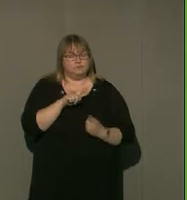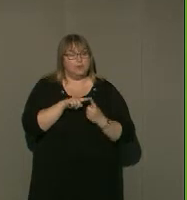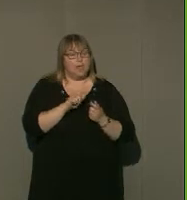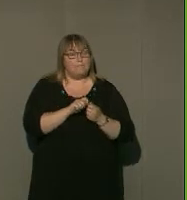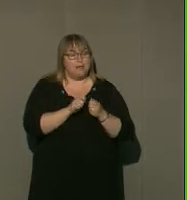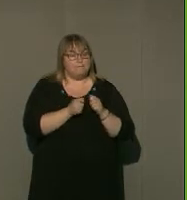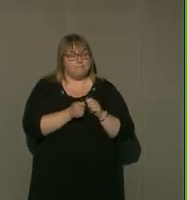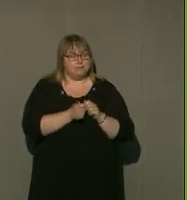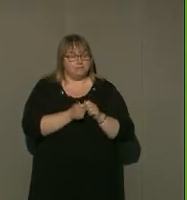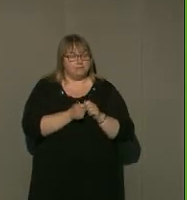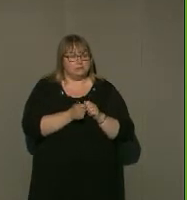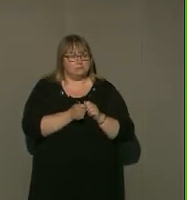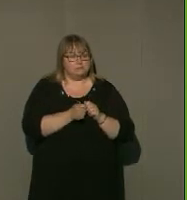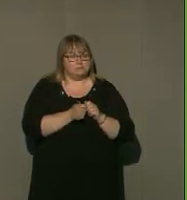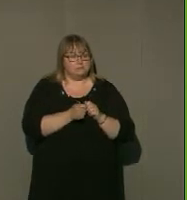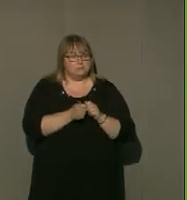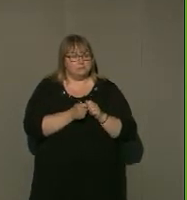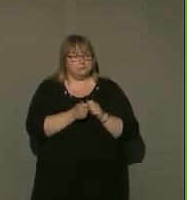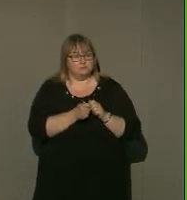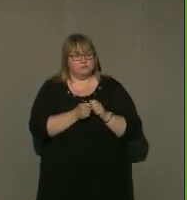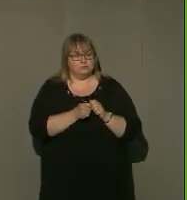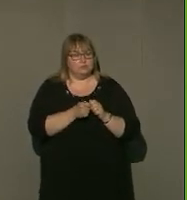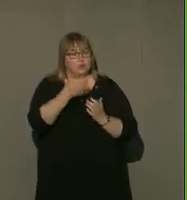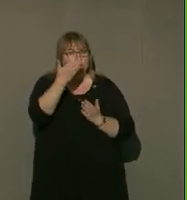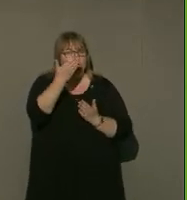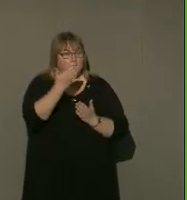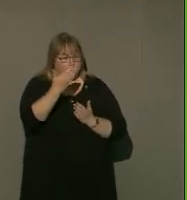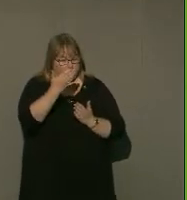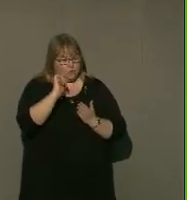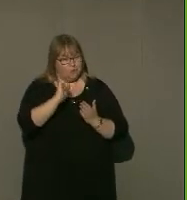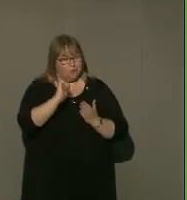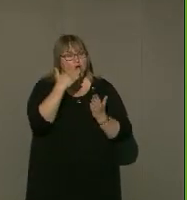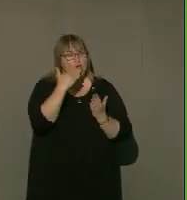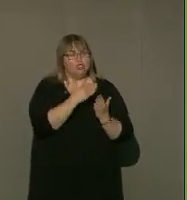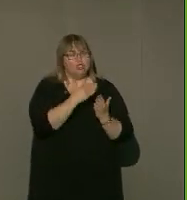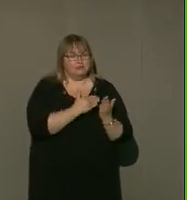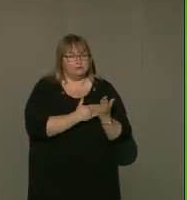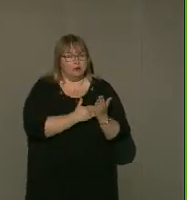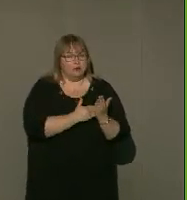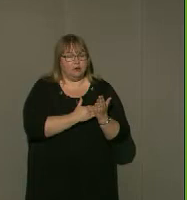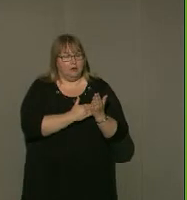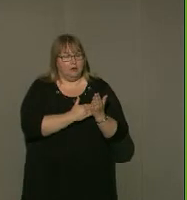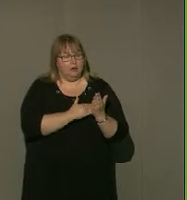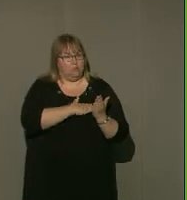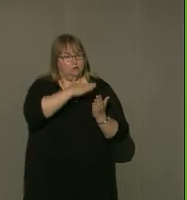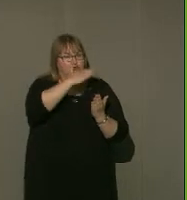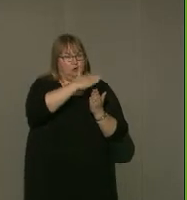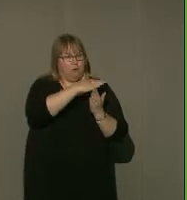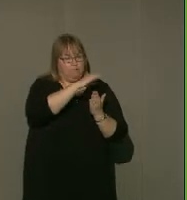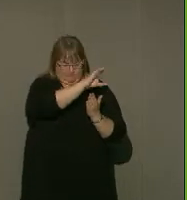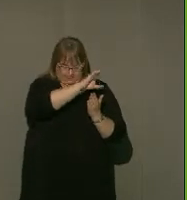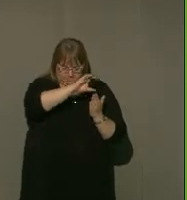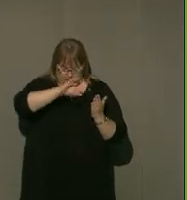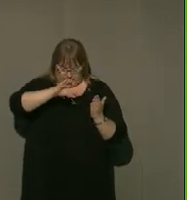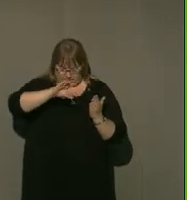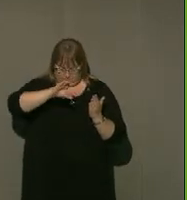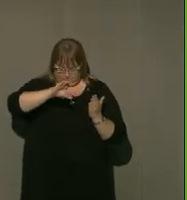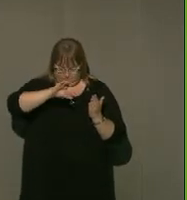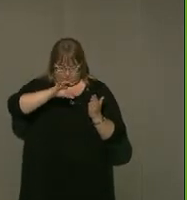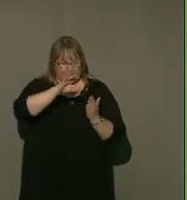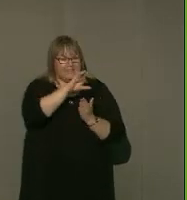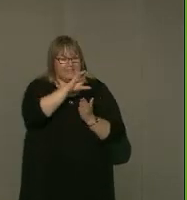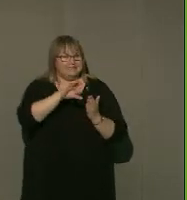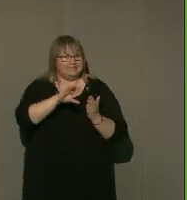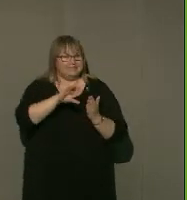amendment on page 2 of the printed agenda. At the top of the middle column, replace the paragraph under section